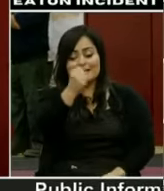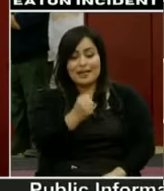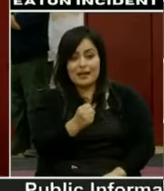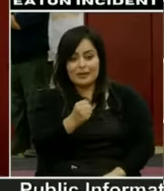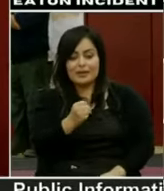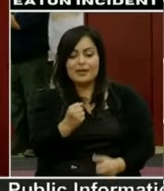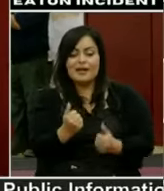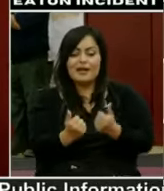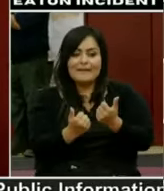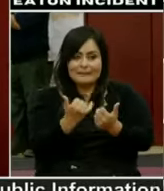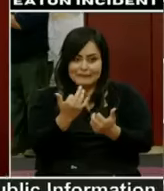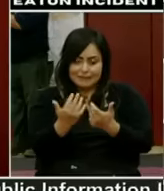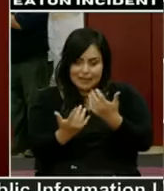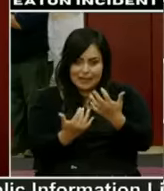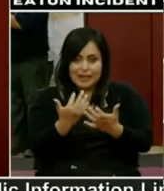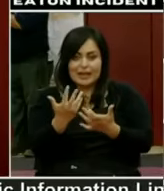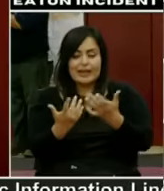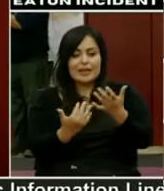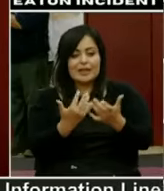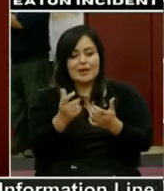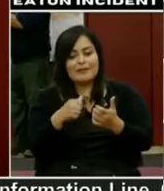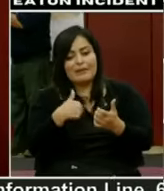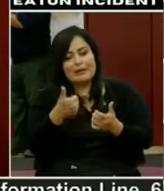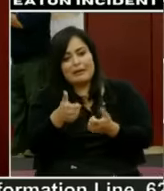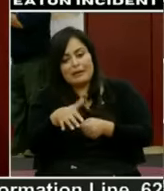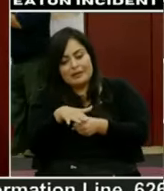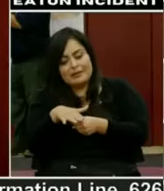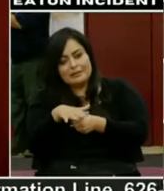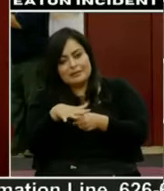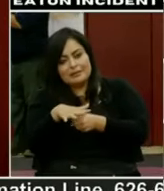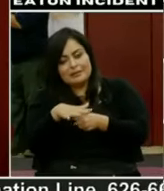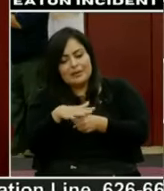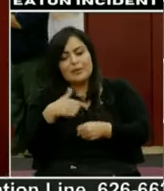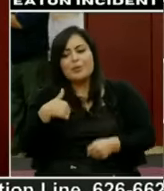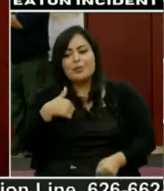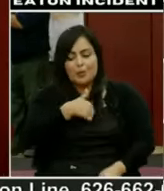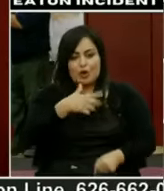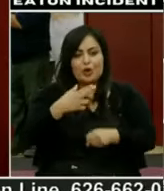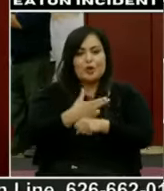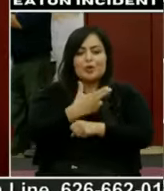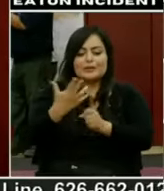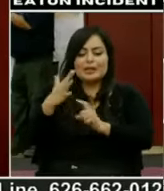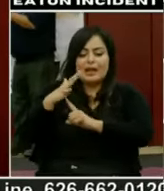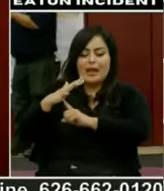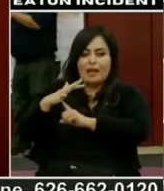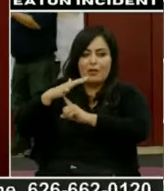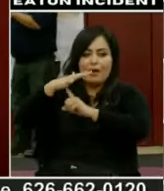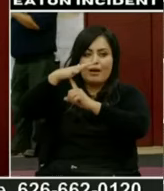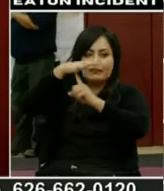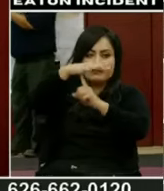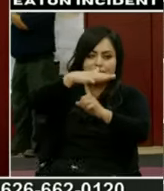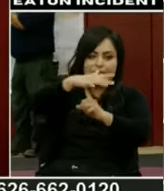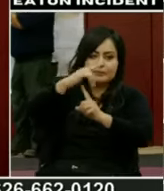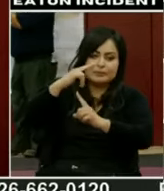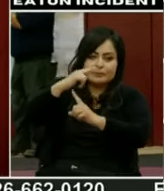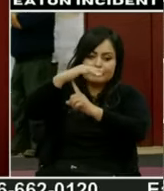fire has another section here where we are using aircraft to extinguish the fire.